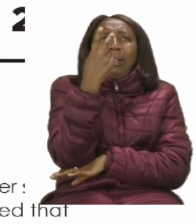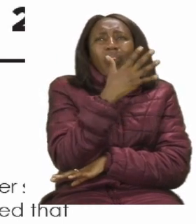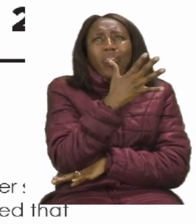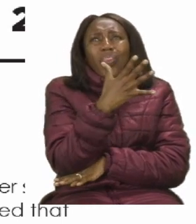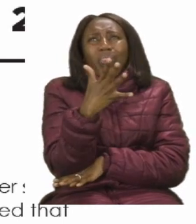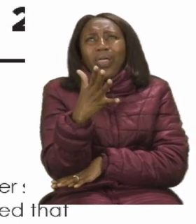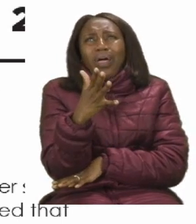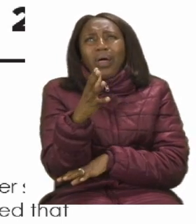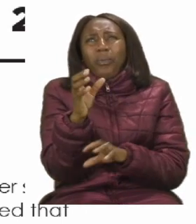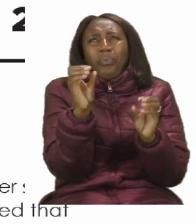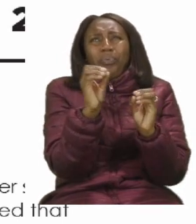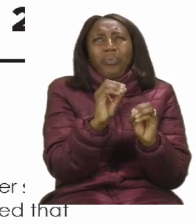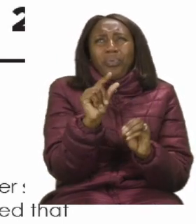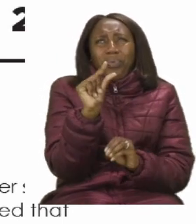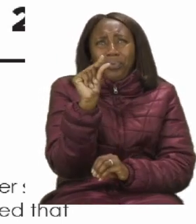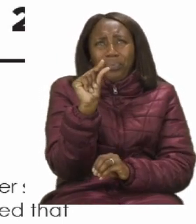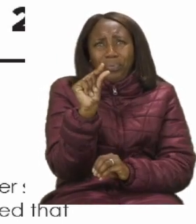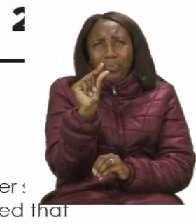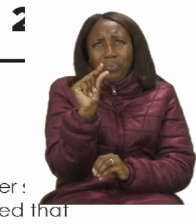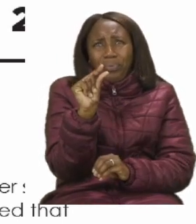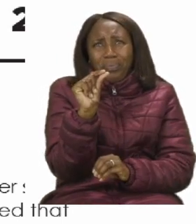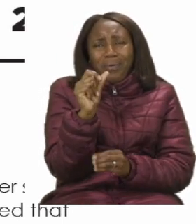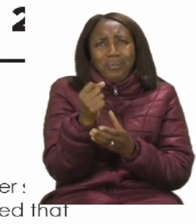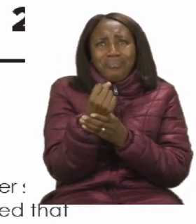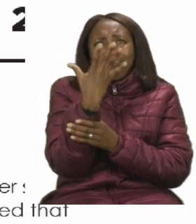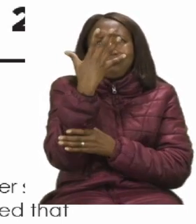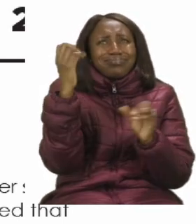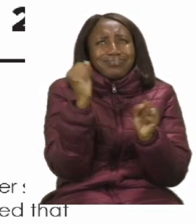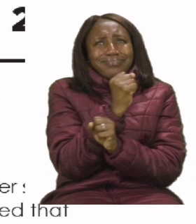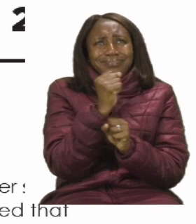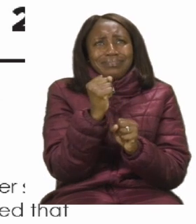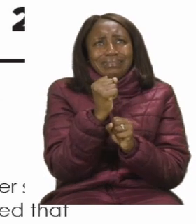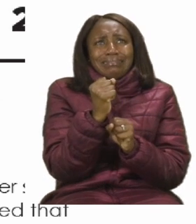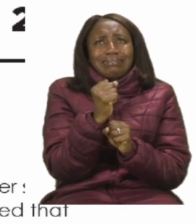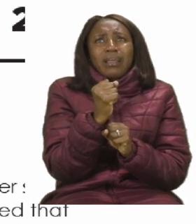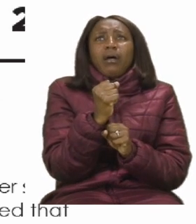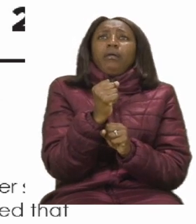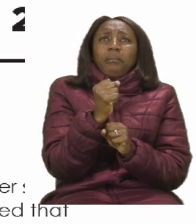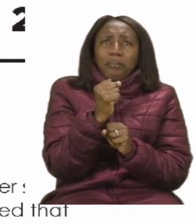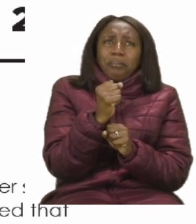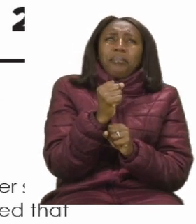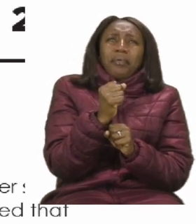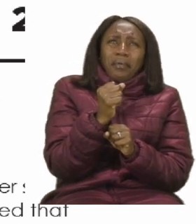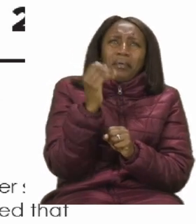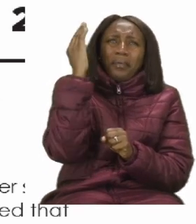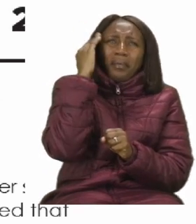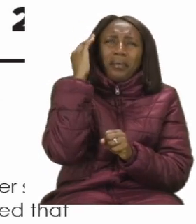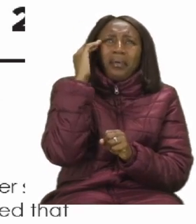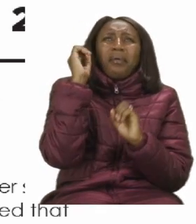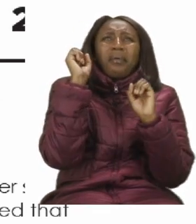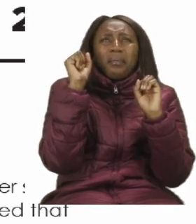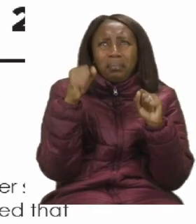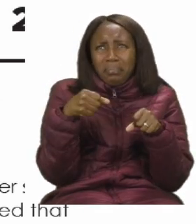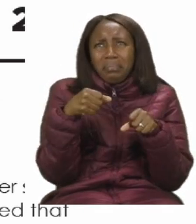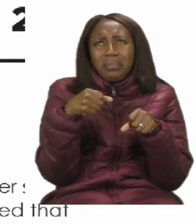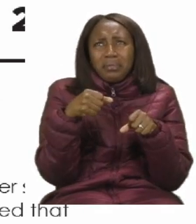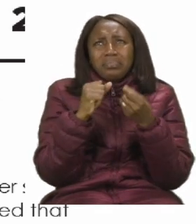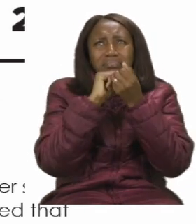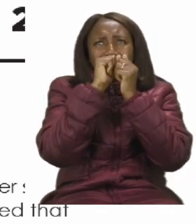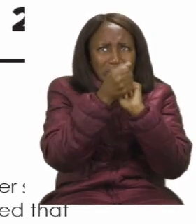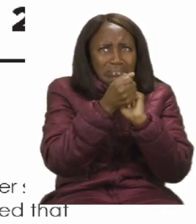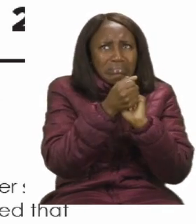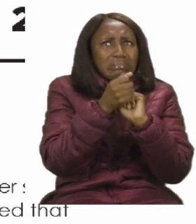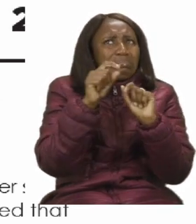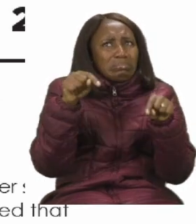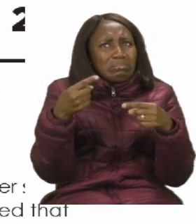water to help her grow in this land. She knew she would have to change things to survive in